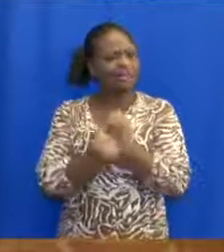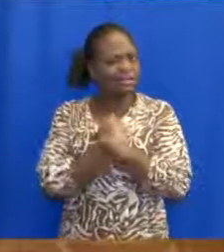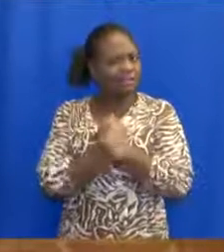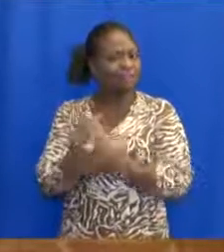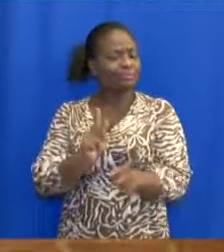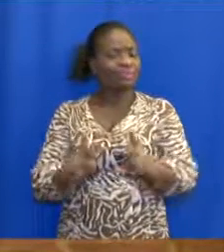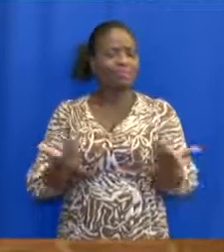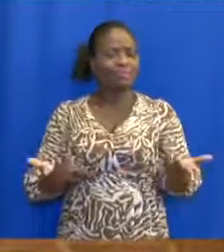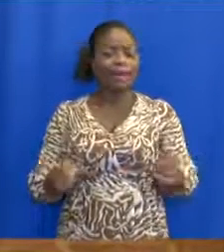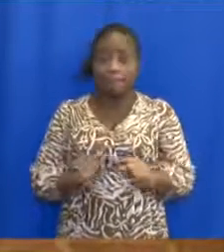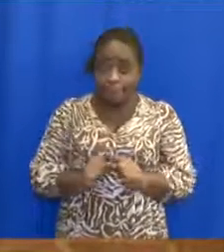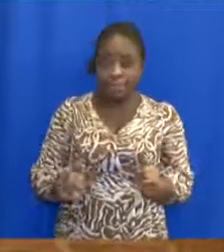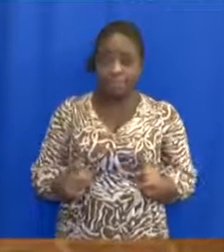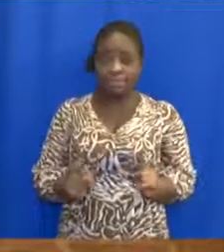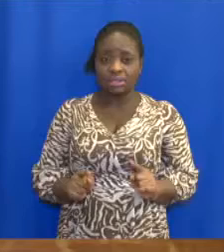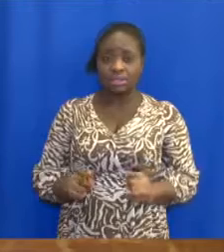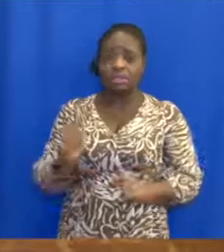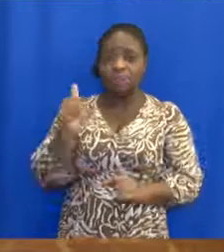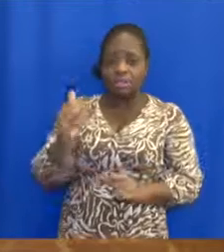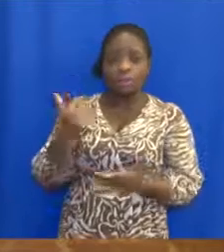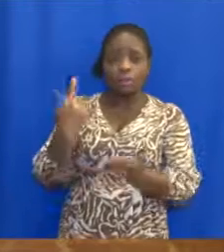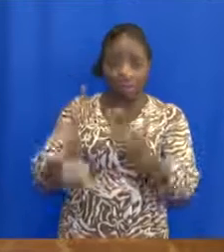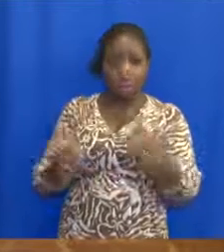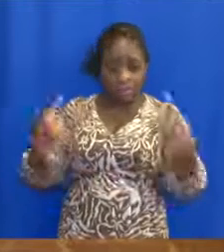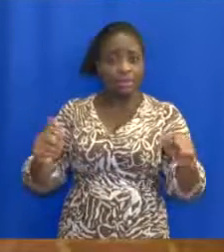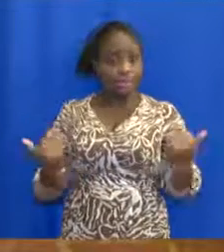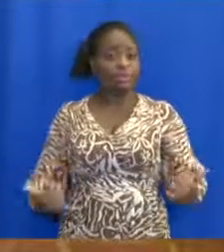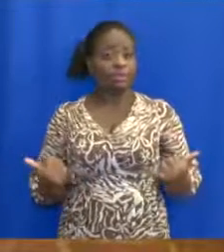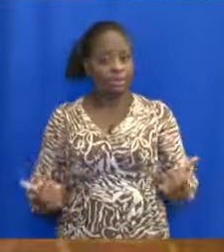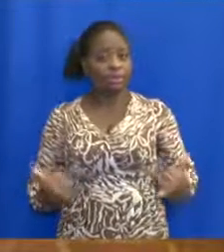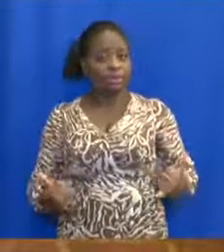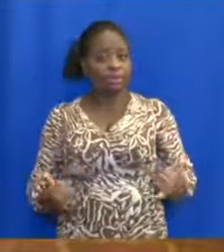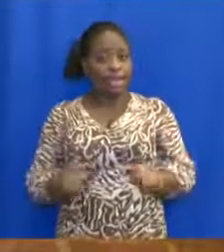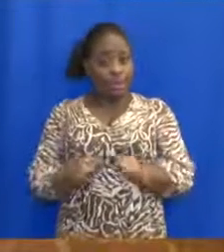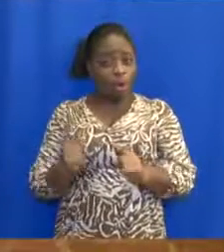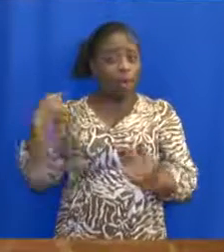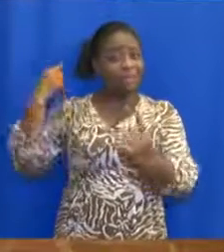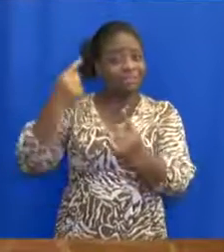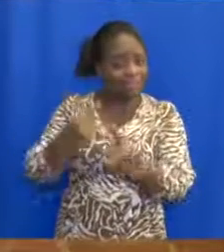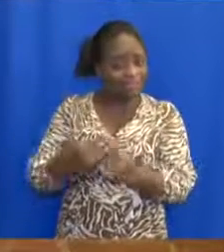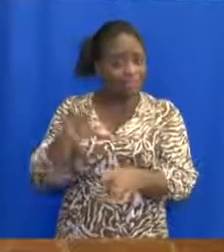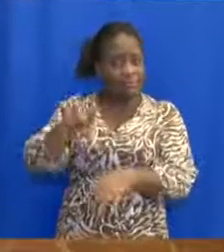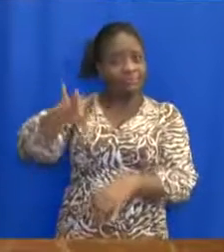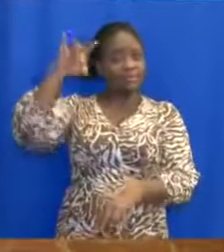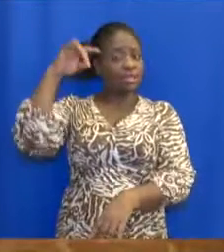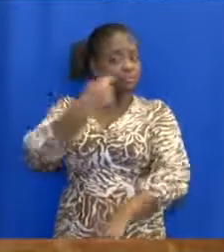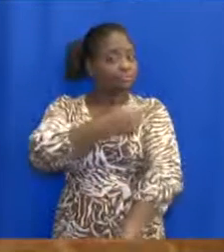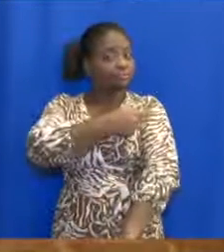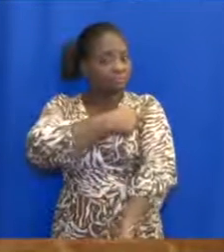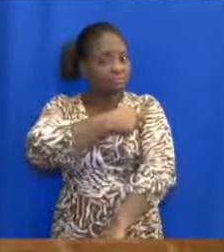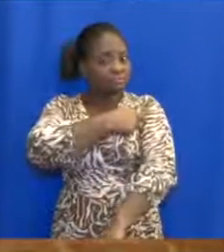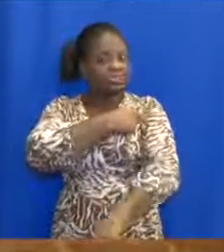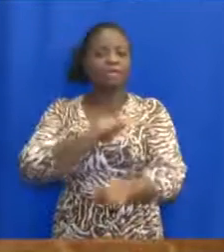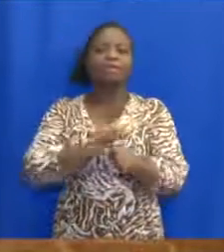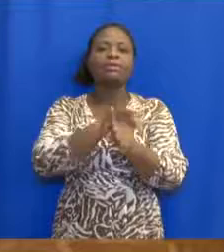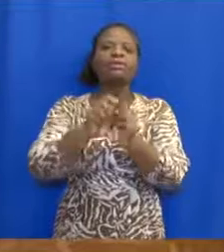ones. But that is our current reality. Until treatment is found, COVID-19